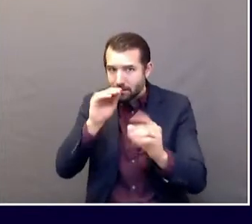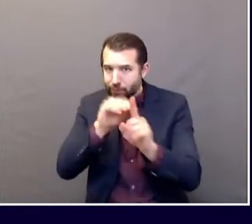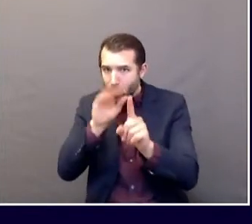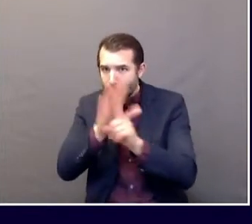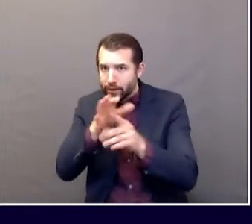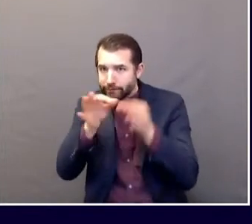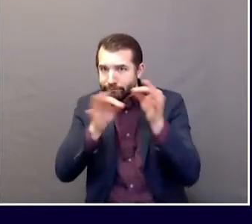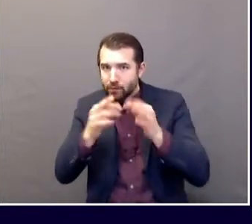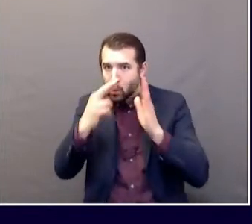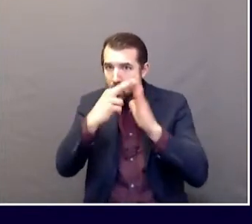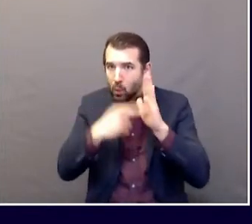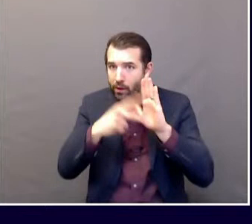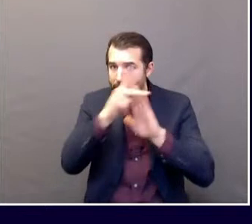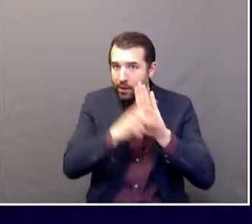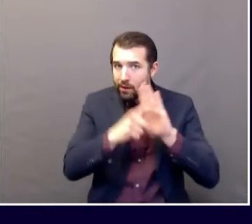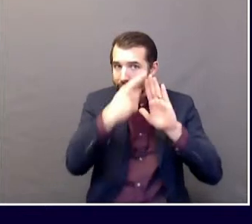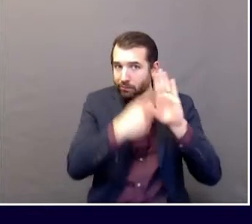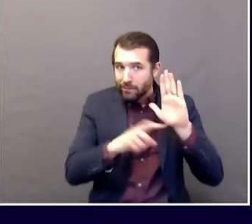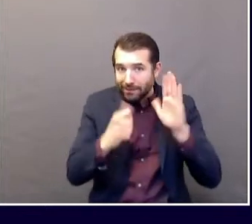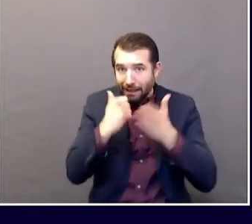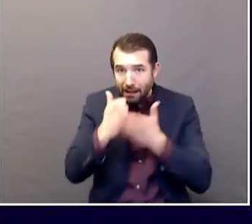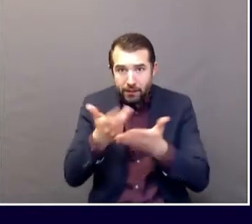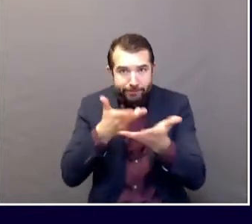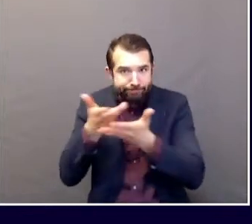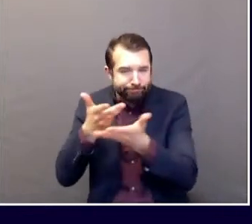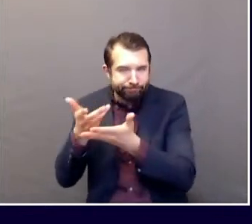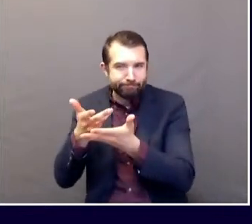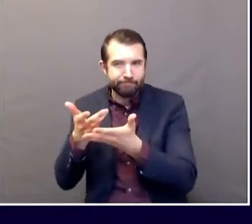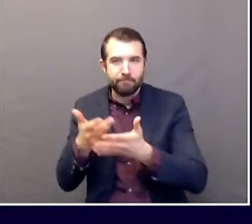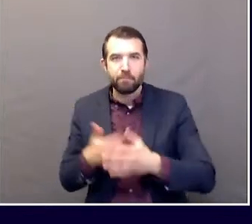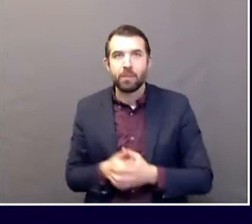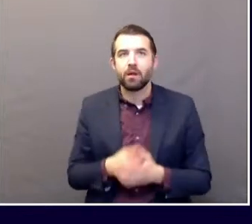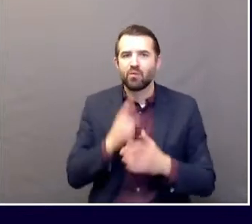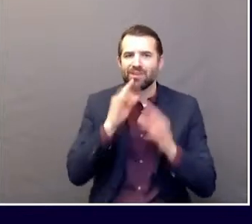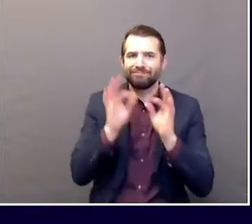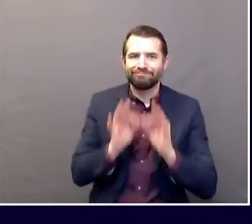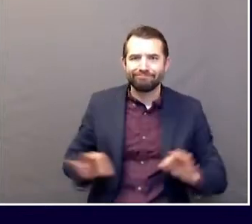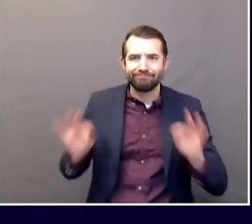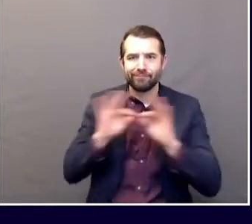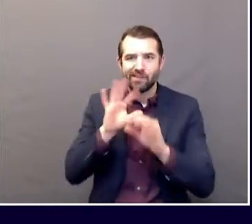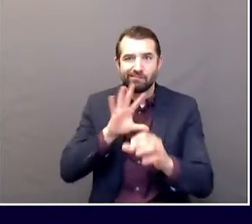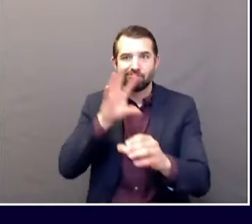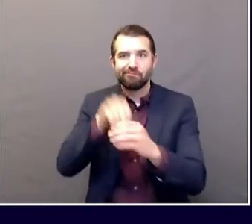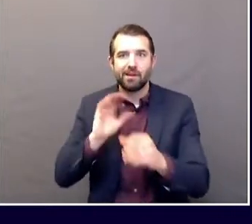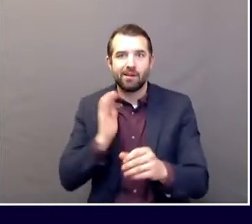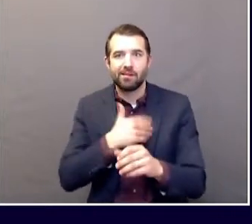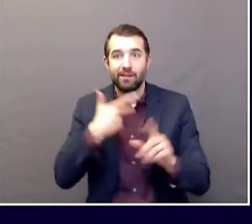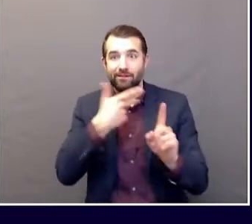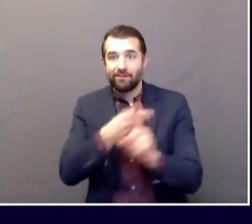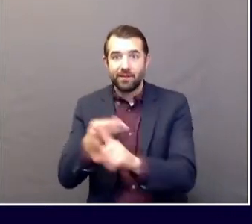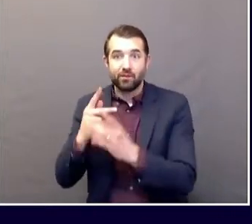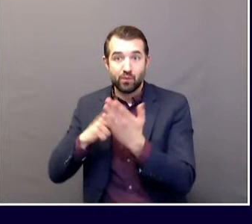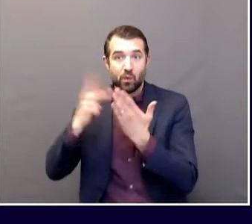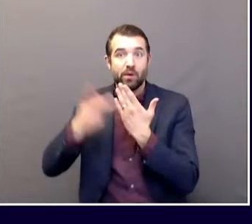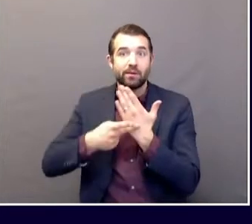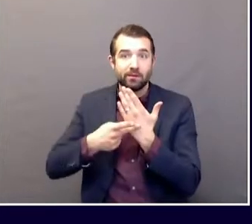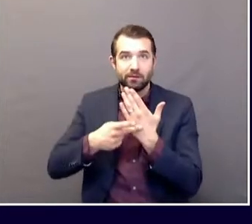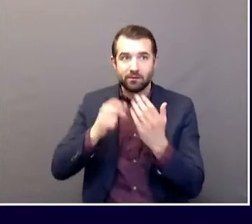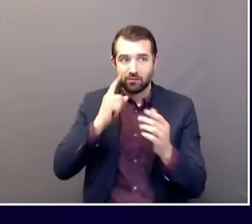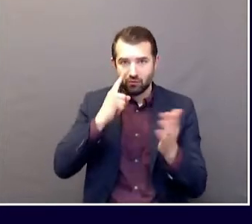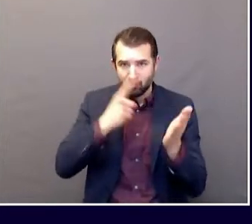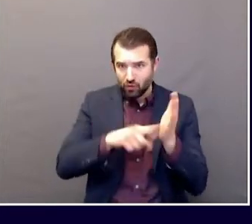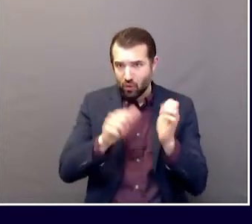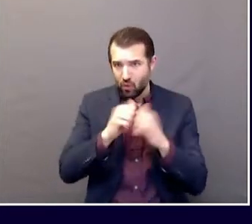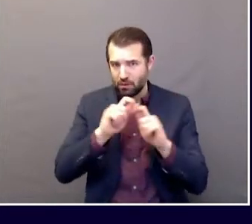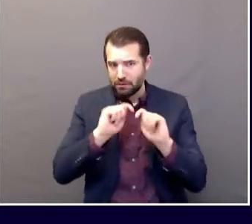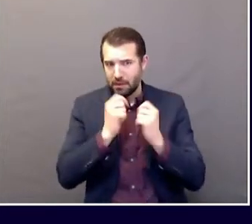and regulations, because we know that they are a vital part of our vaccination infrastructure. But I will check with our team to find out